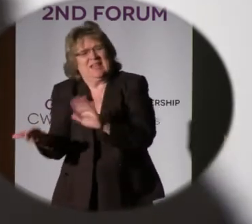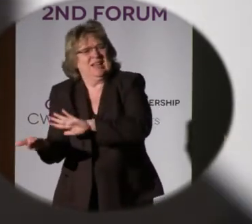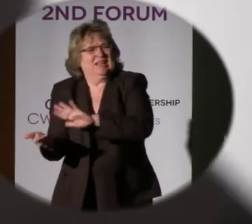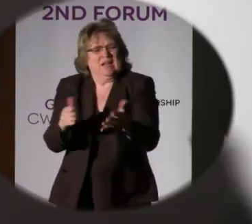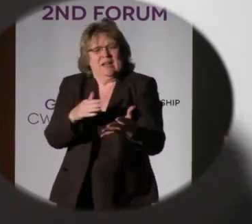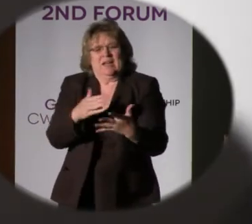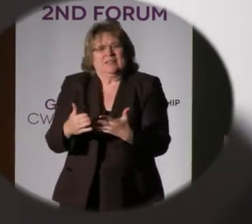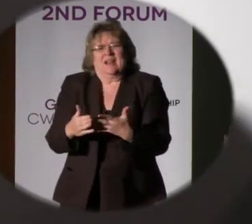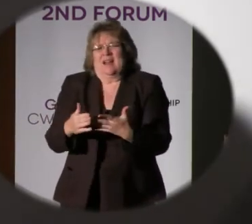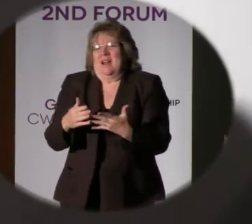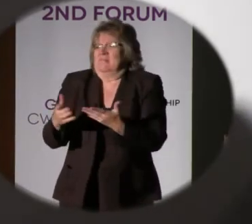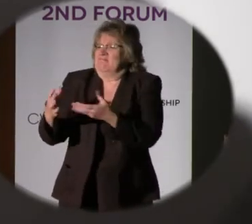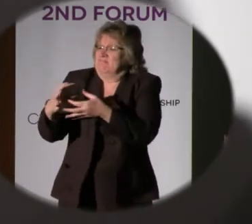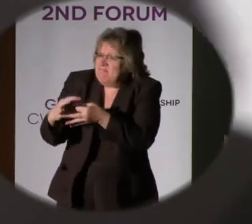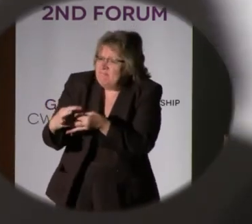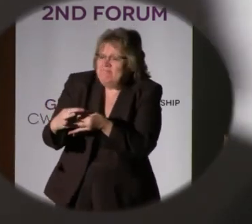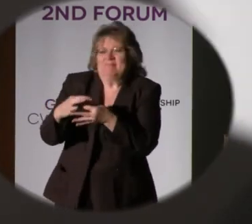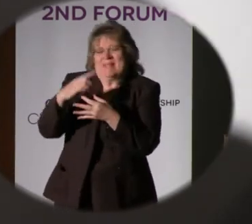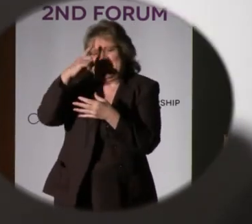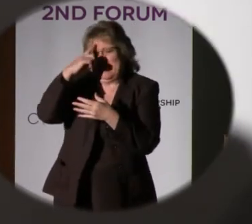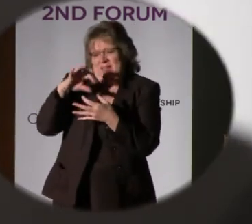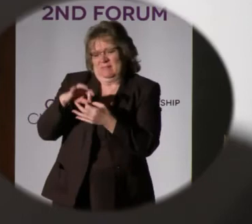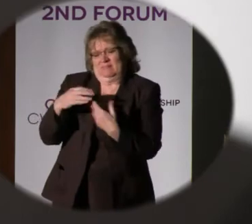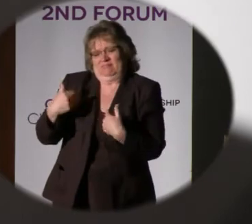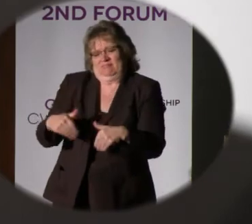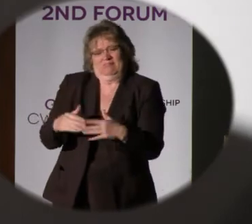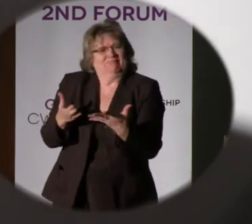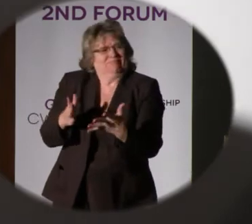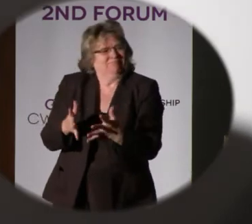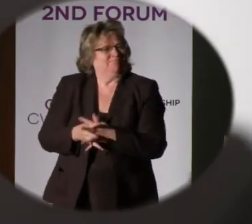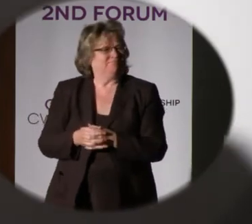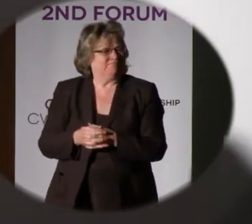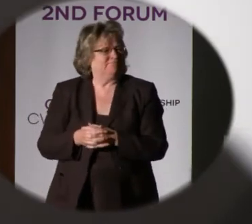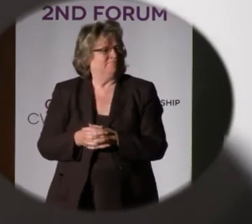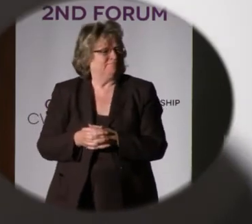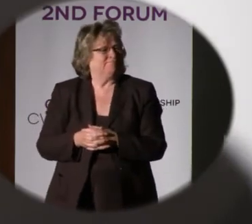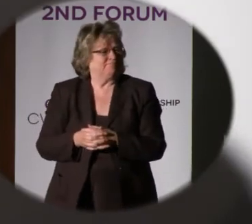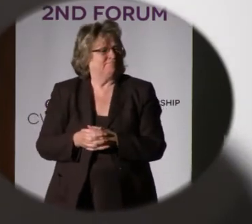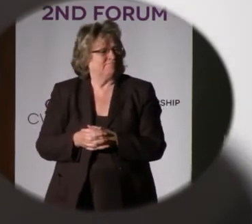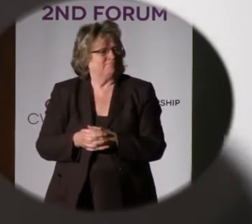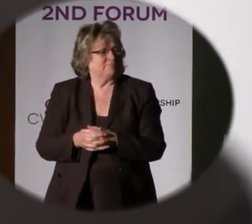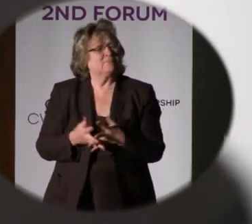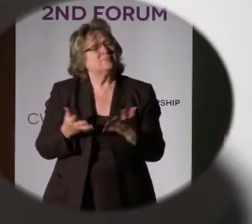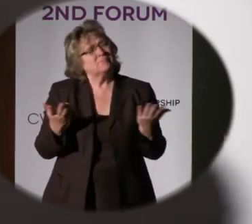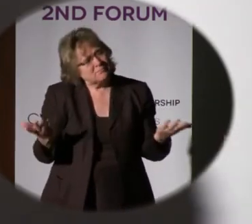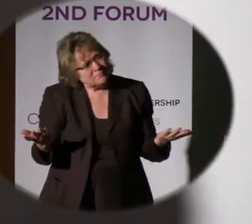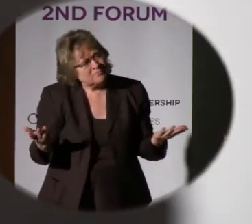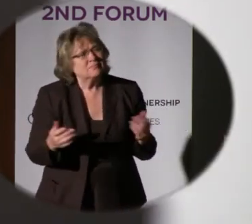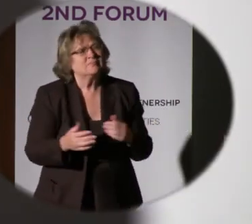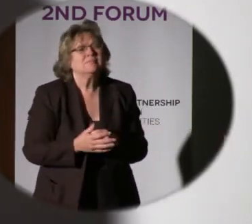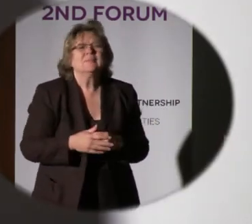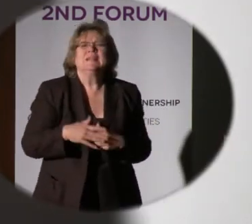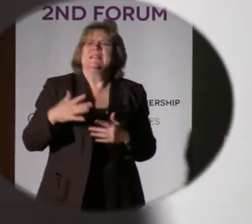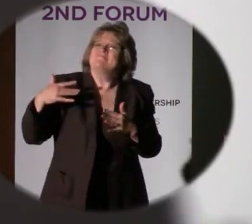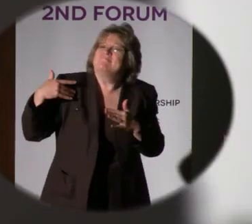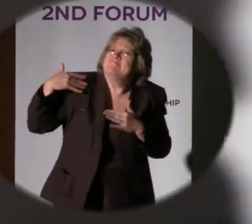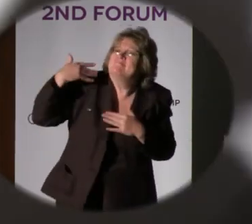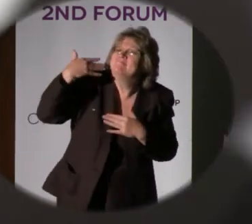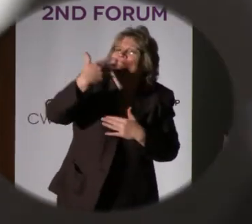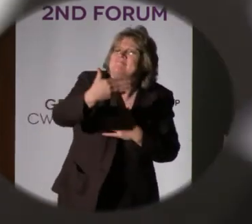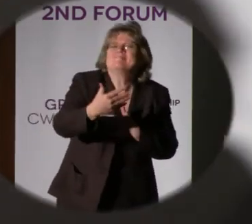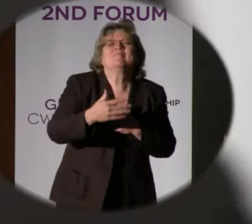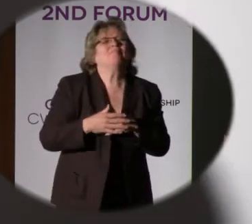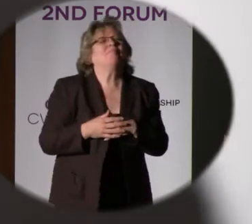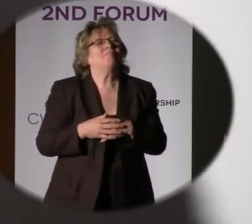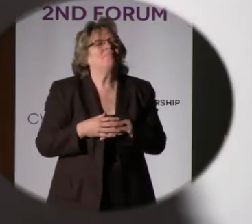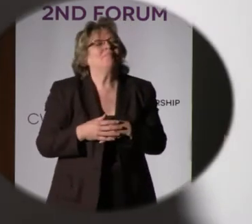The disabled, we only give them what is necessary to survive in the society. We don't expect much